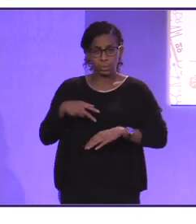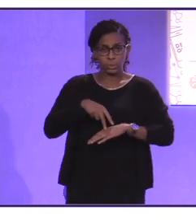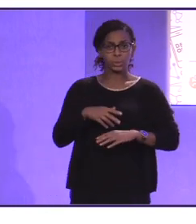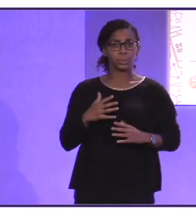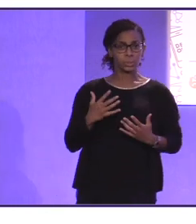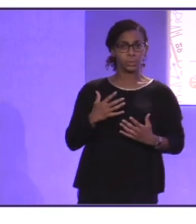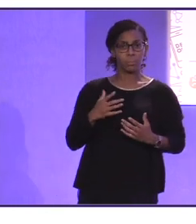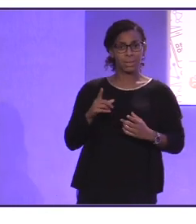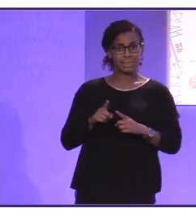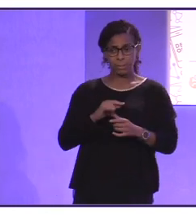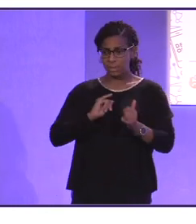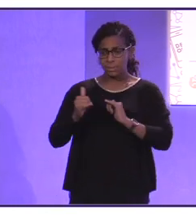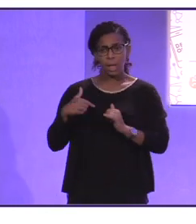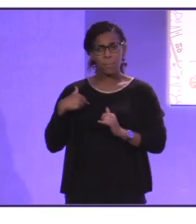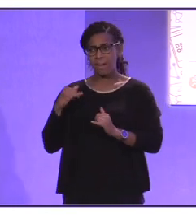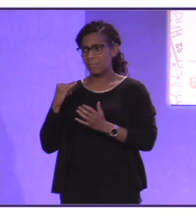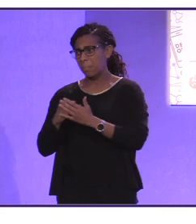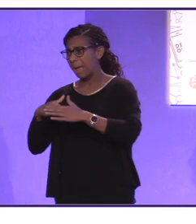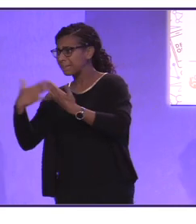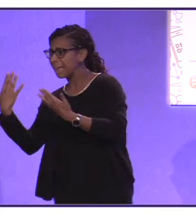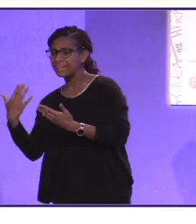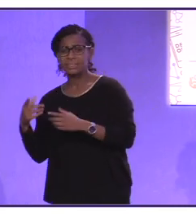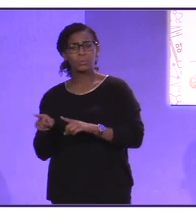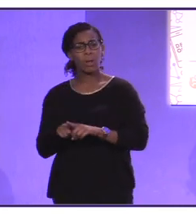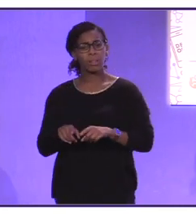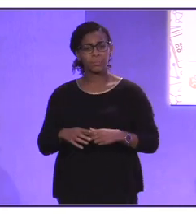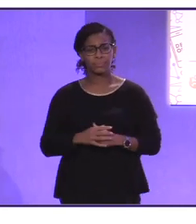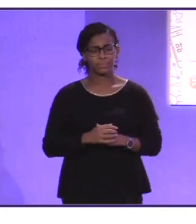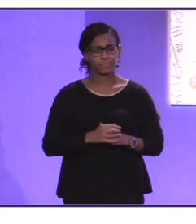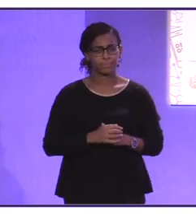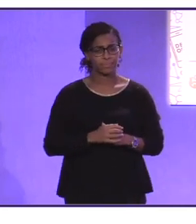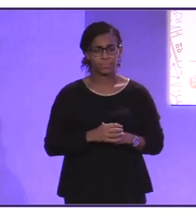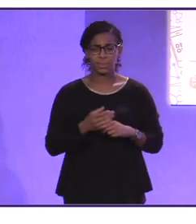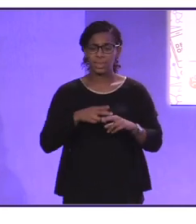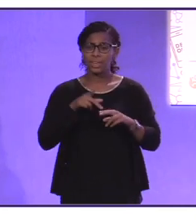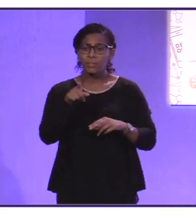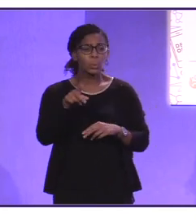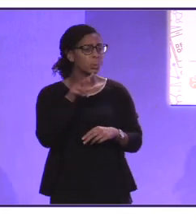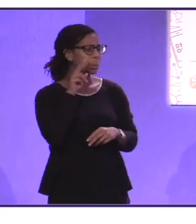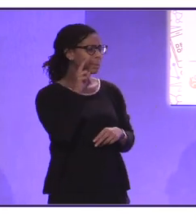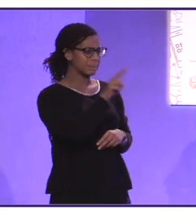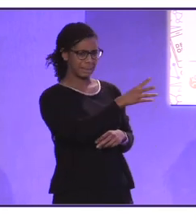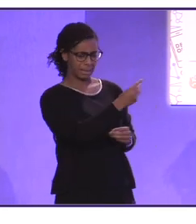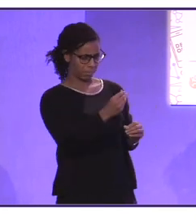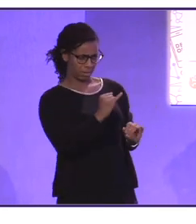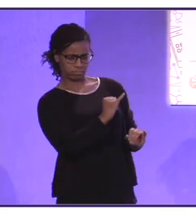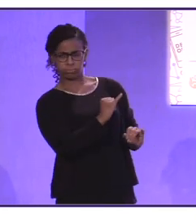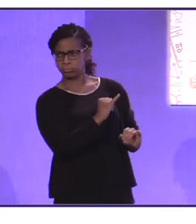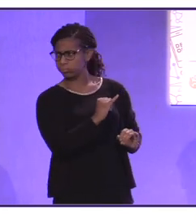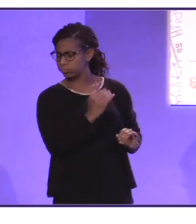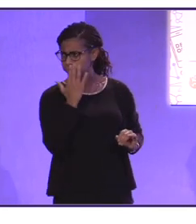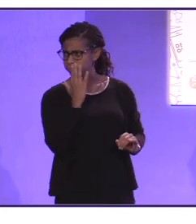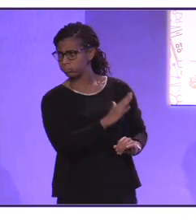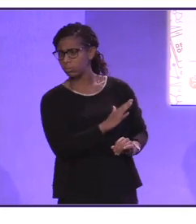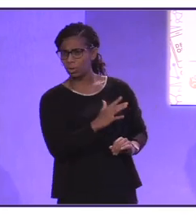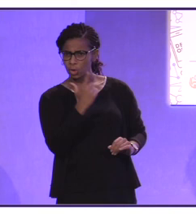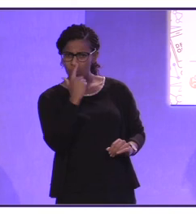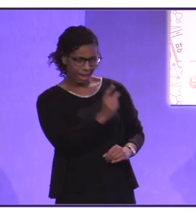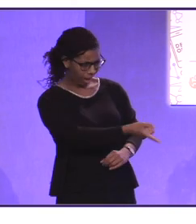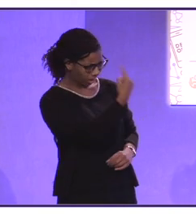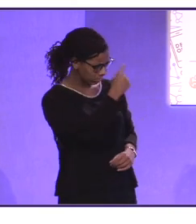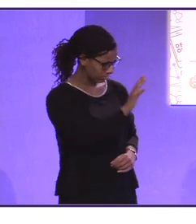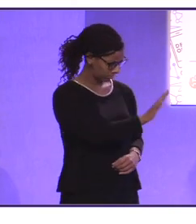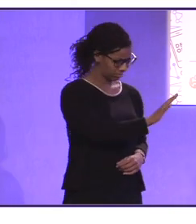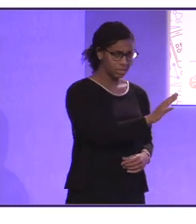morning. Call out behaviors. If you see stuff that's wrong, you can call it out. And that doesn't mean